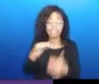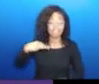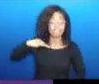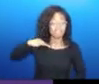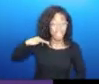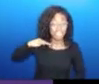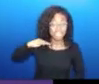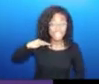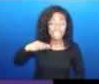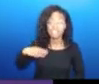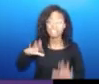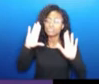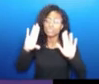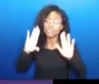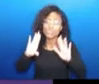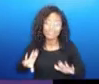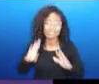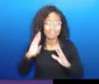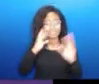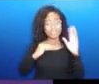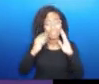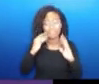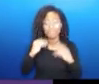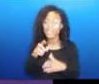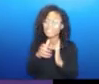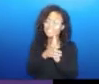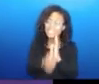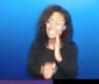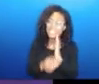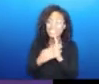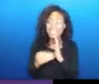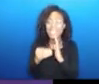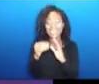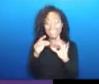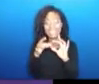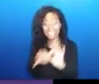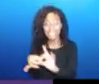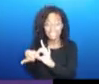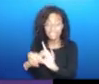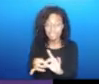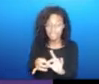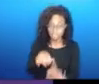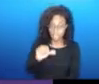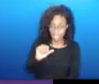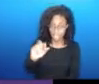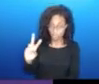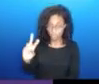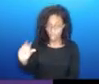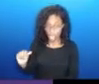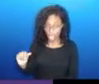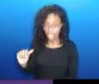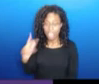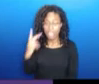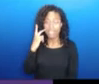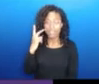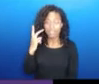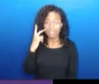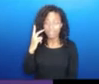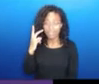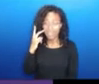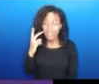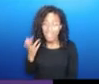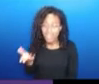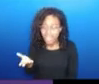experience and skills and connections. At A2A, we still go out and volunteer.